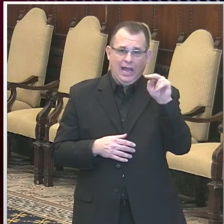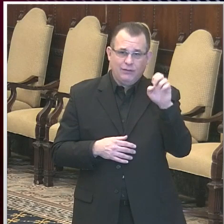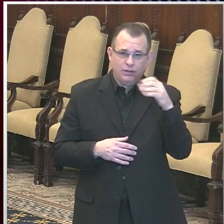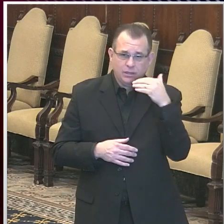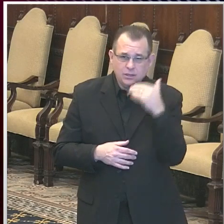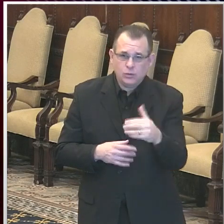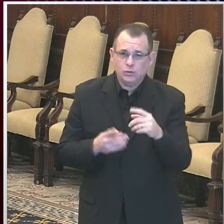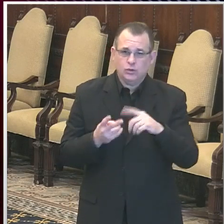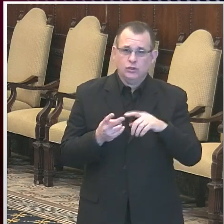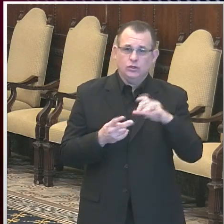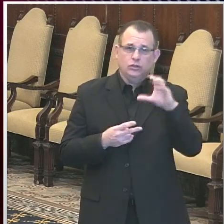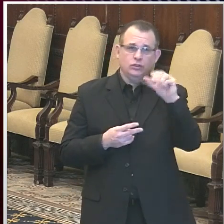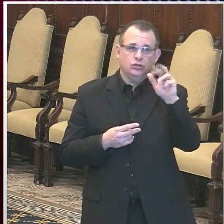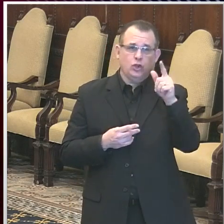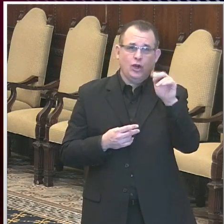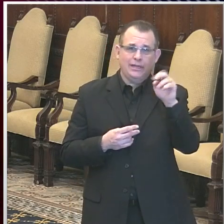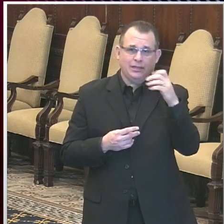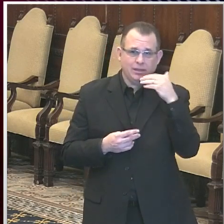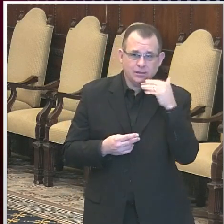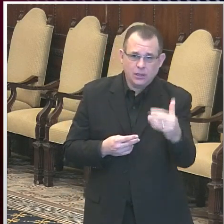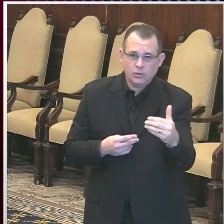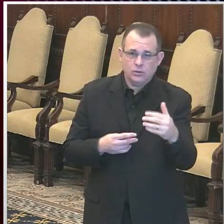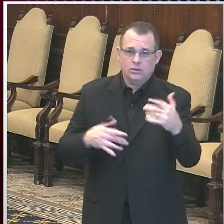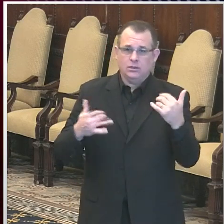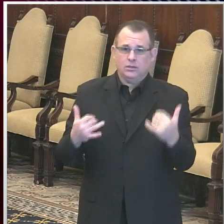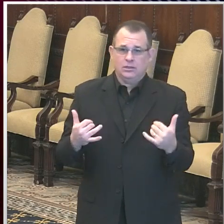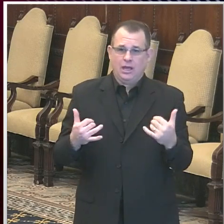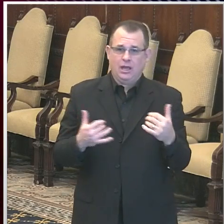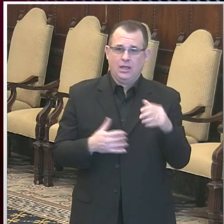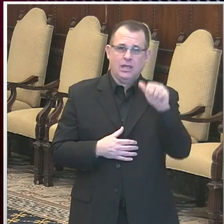Alicia Reed of CBS 3.